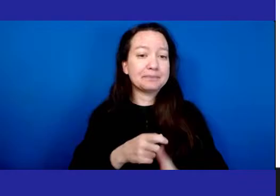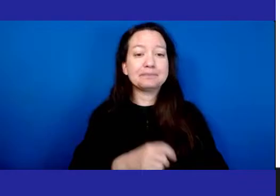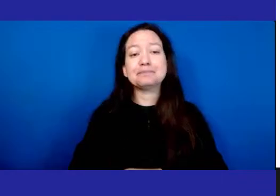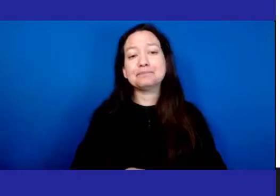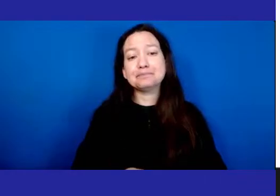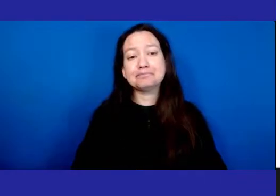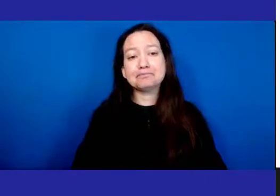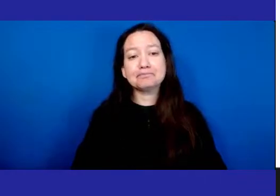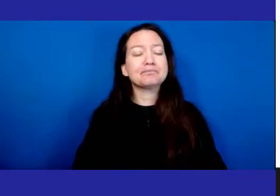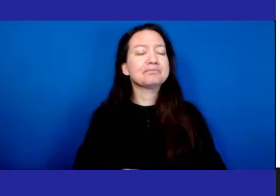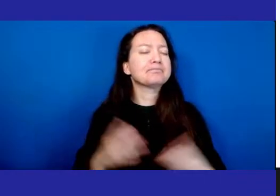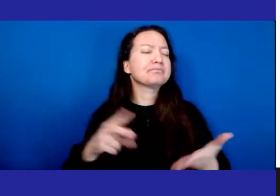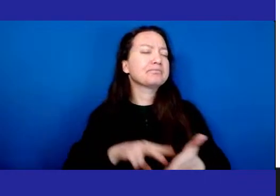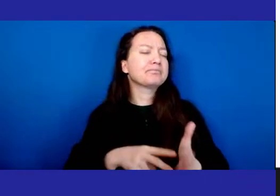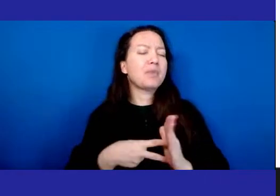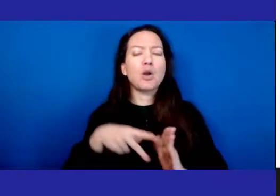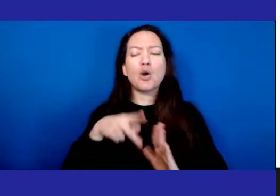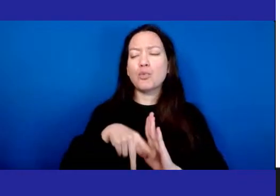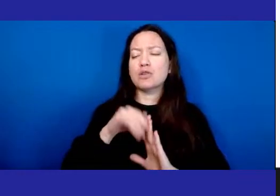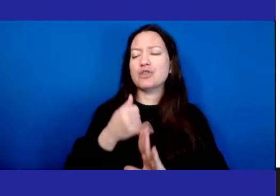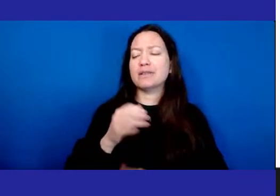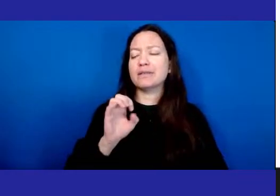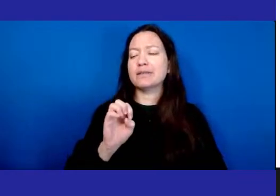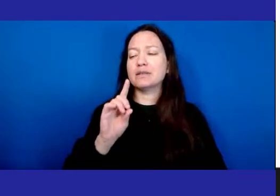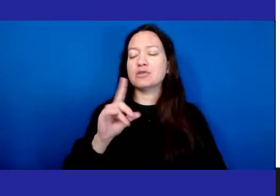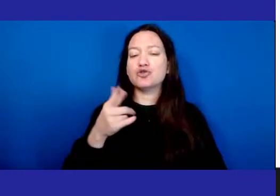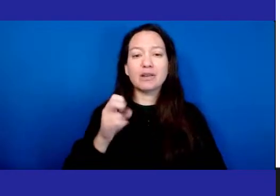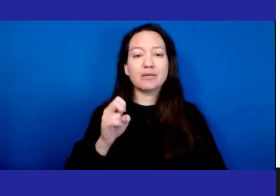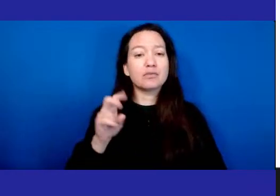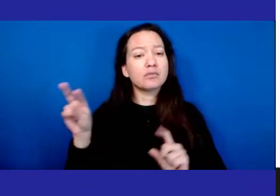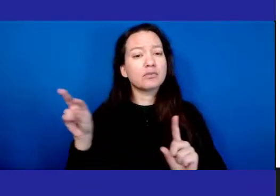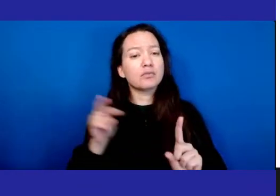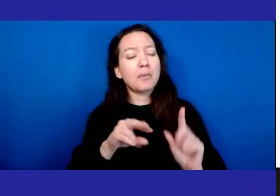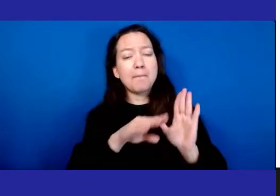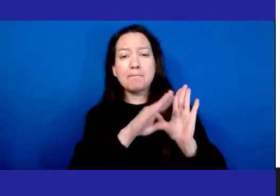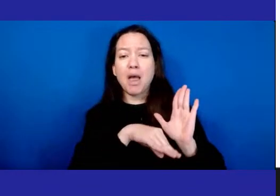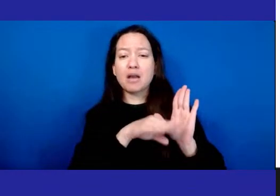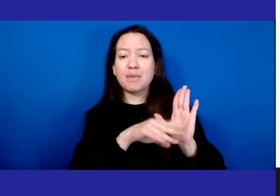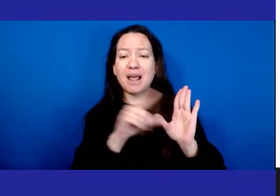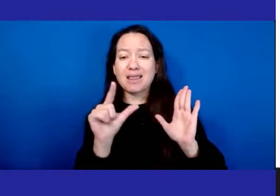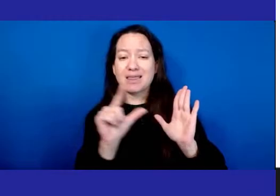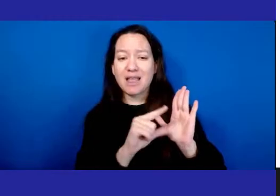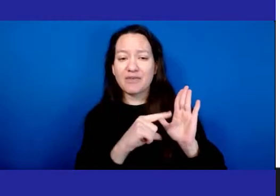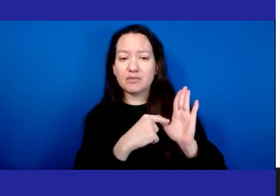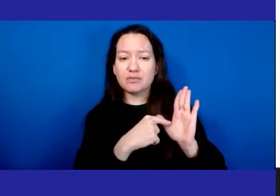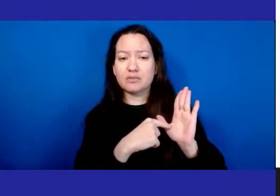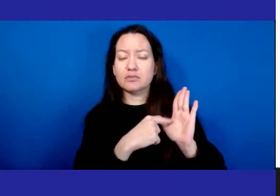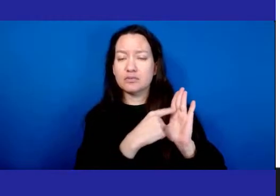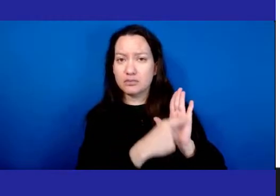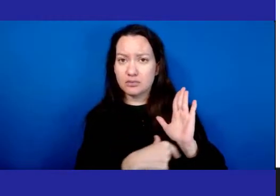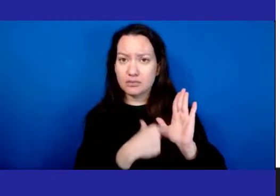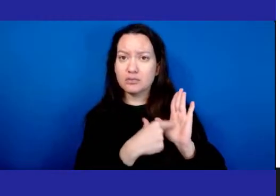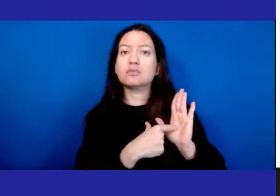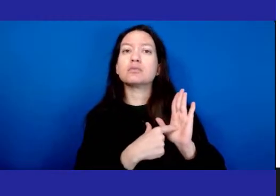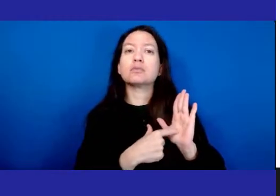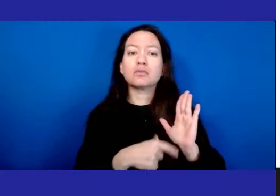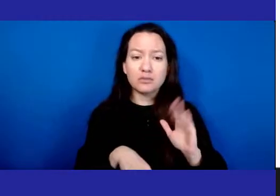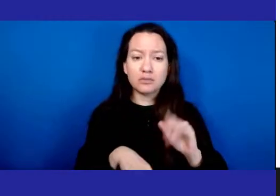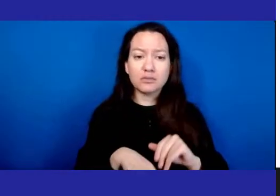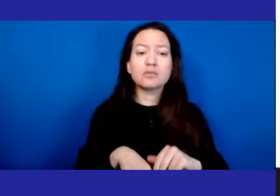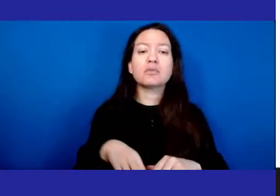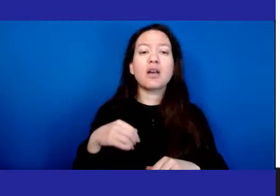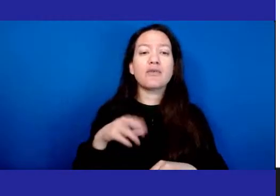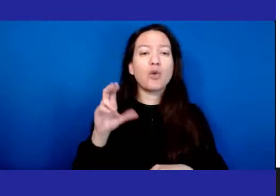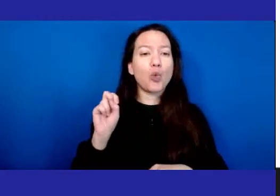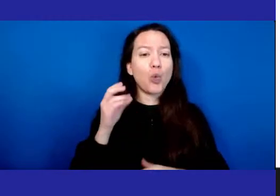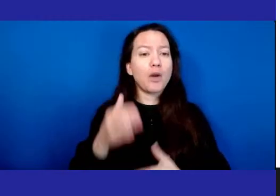What's Project Edge? Well, I want to point the board to the bottom left of this slide. We have a core processing